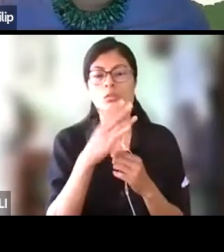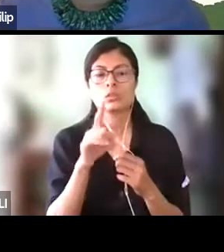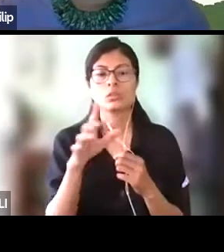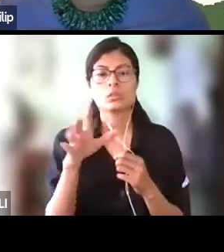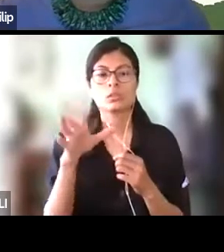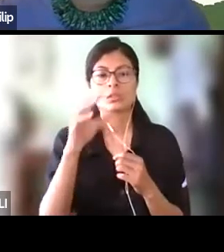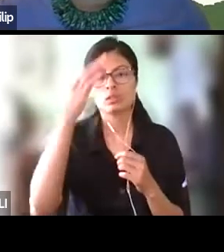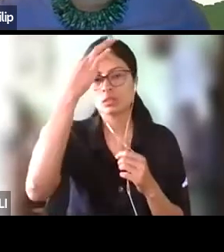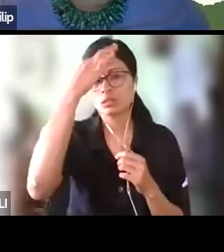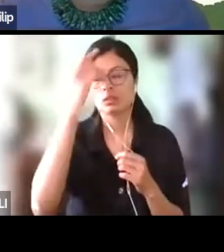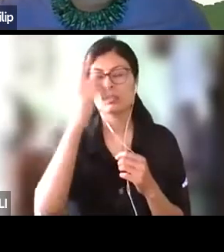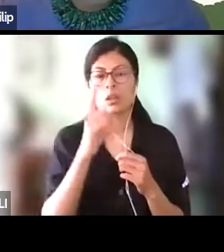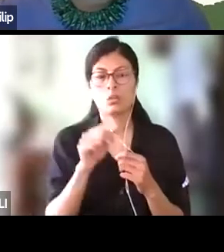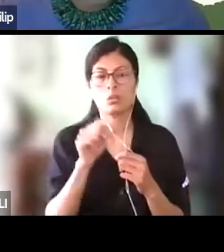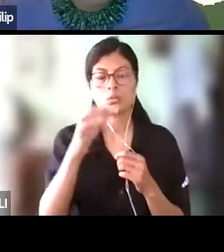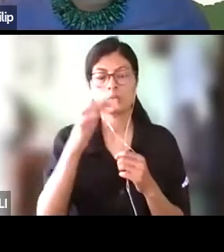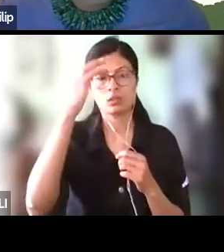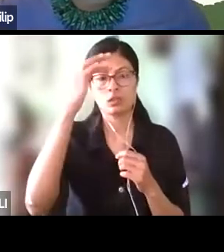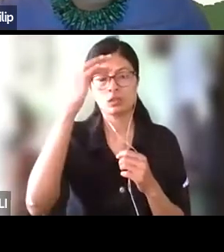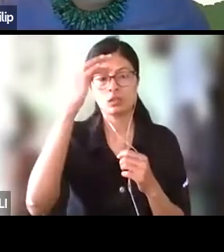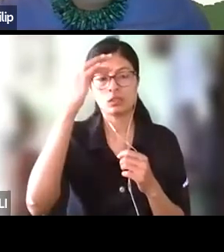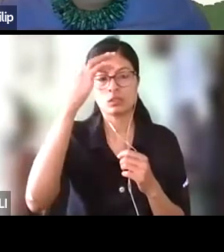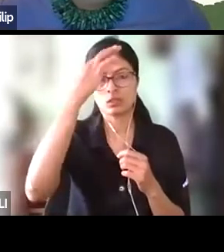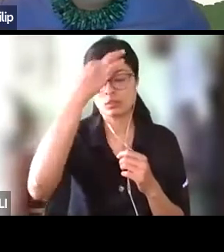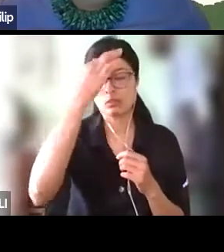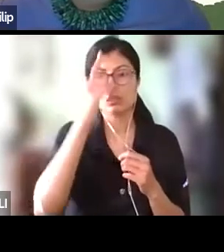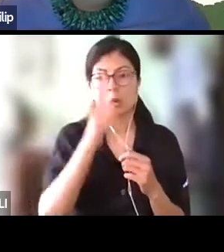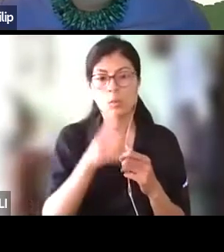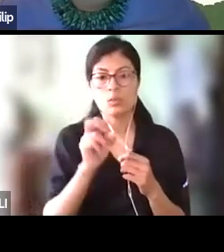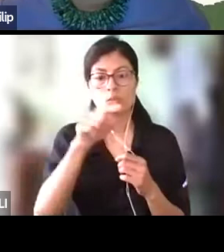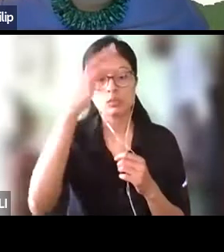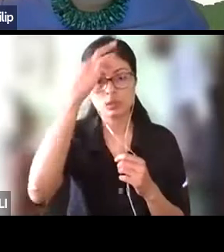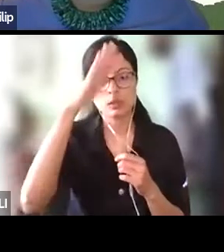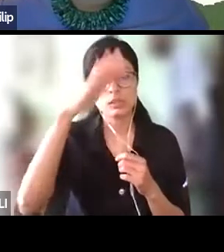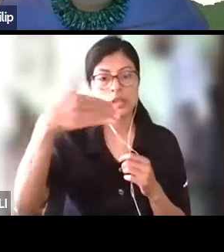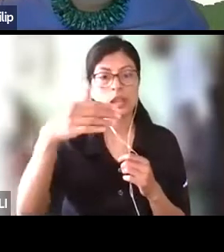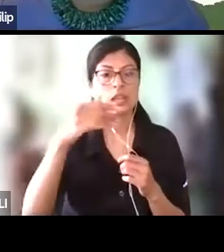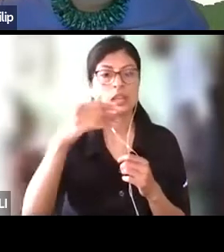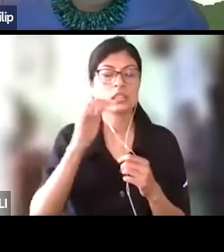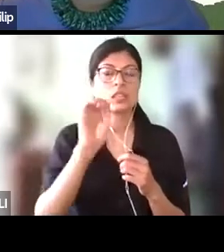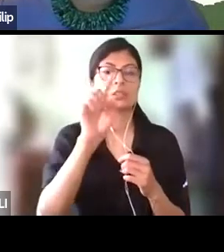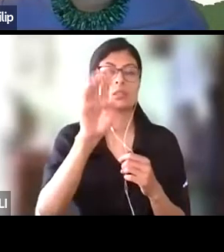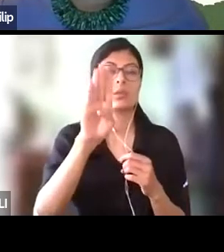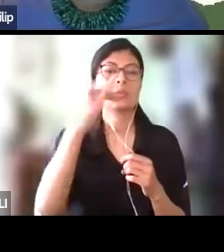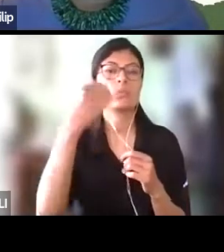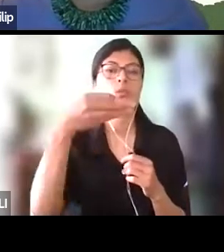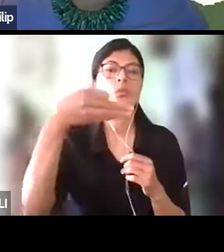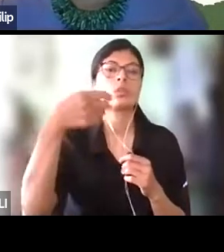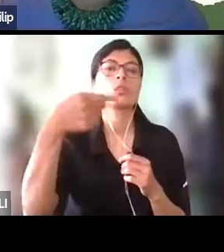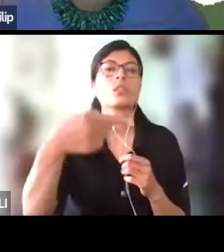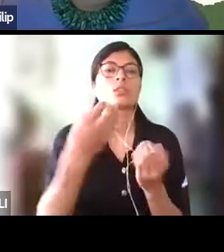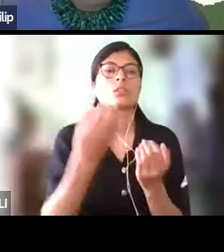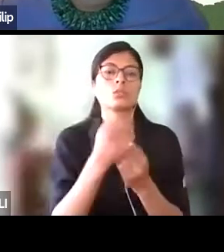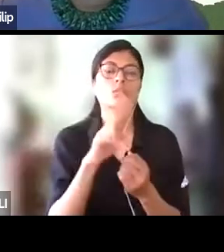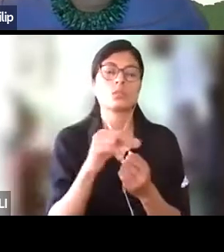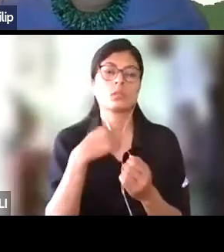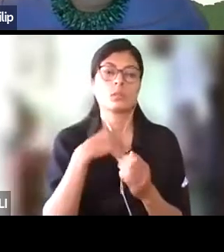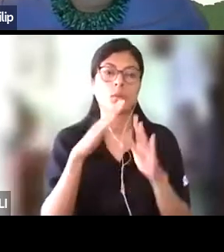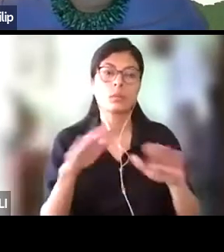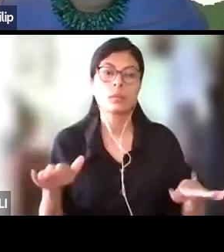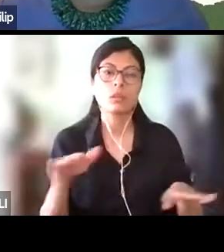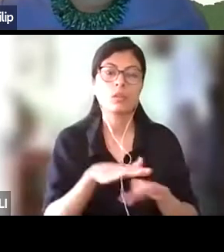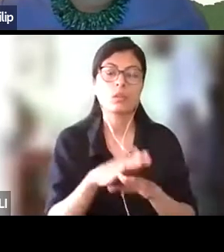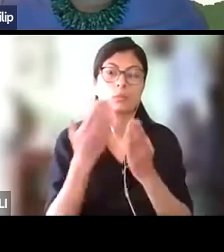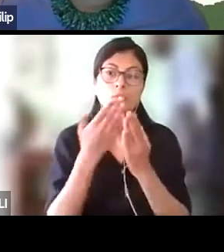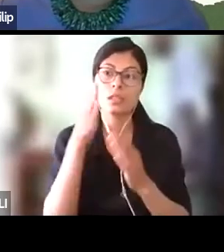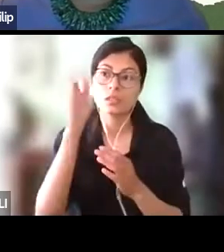And I think that you should be addressing it. I need to make sure my children can go to school. I need to make sure that I can pay my bills for